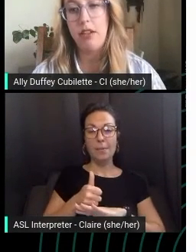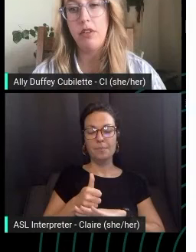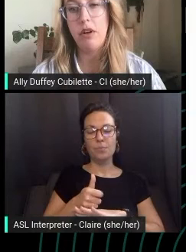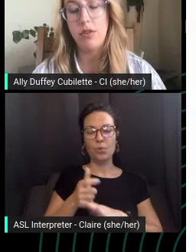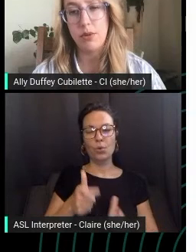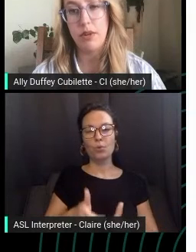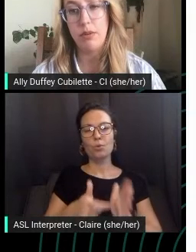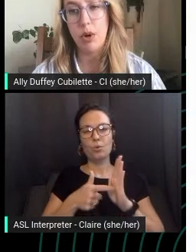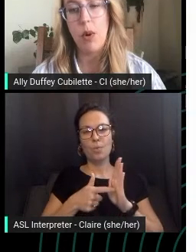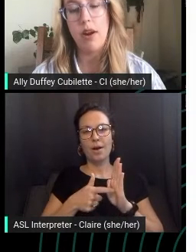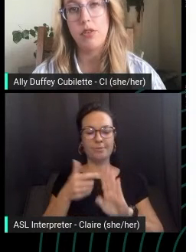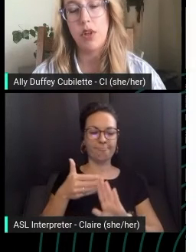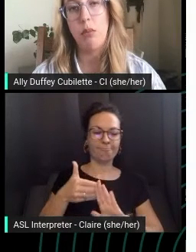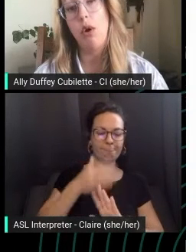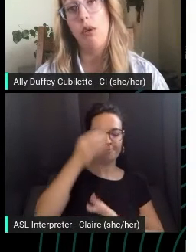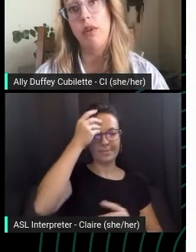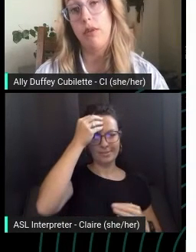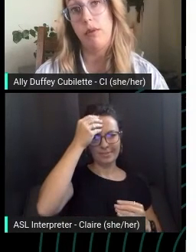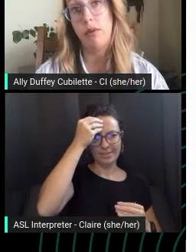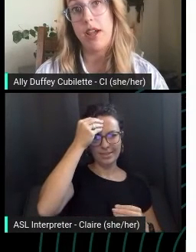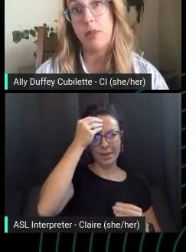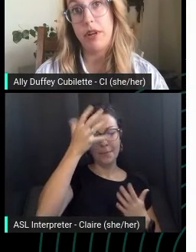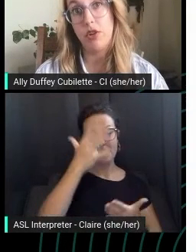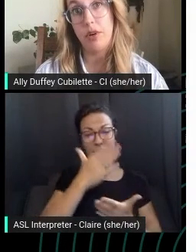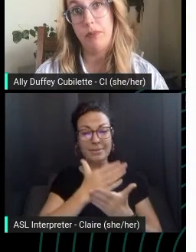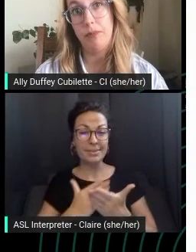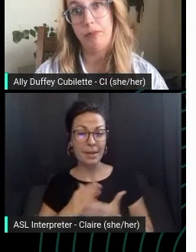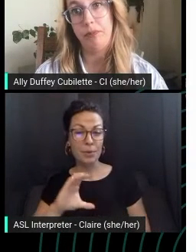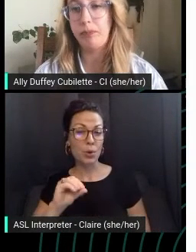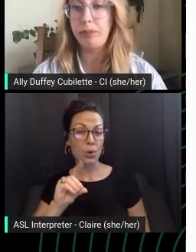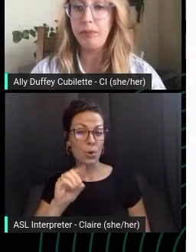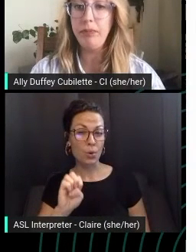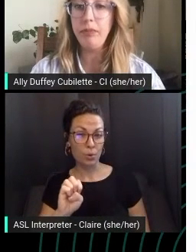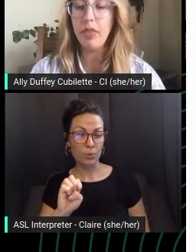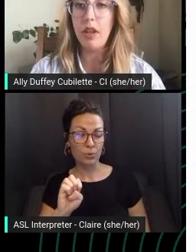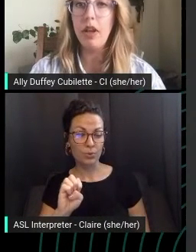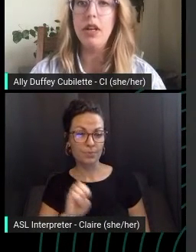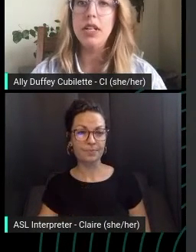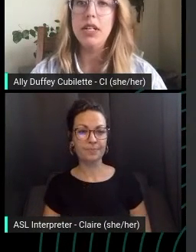often can also require some code in Google Tag Manager.